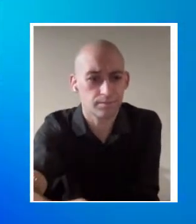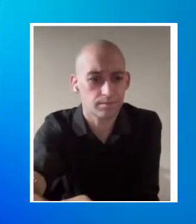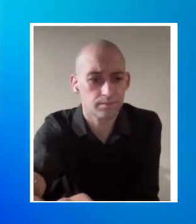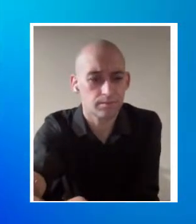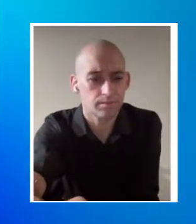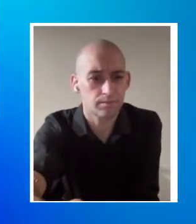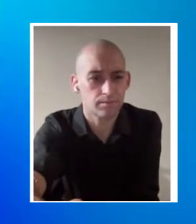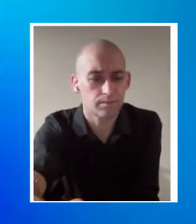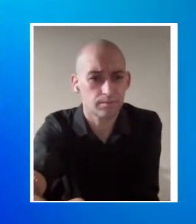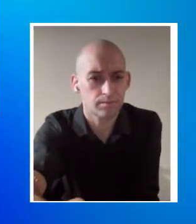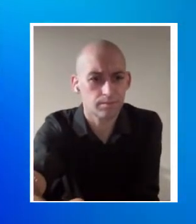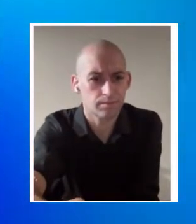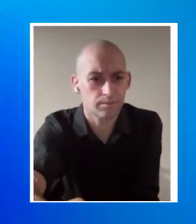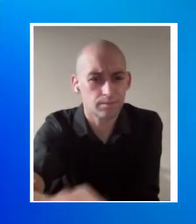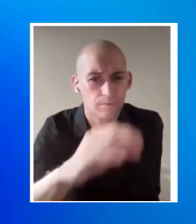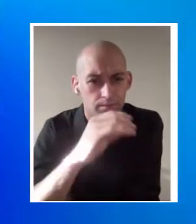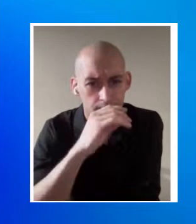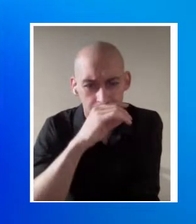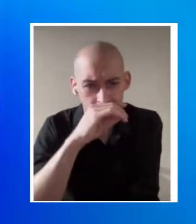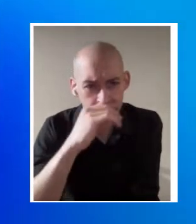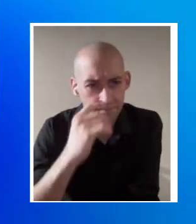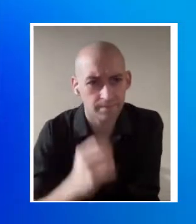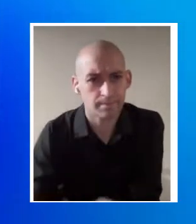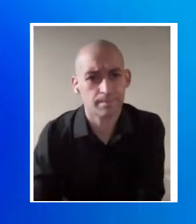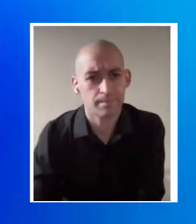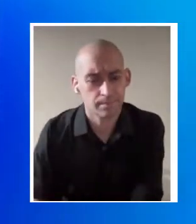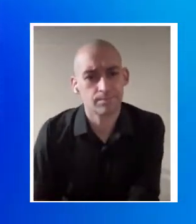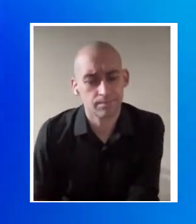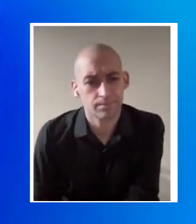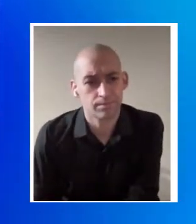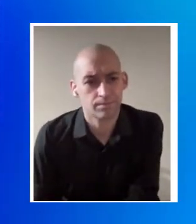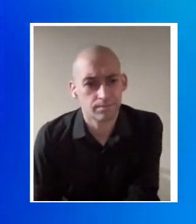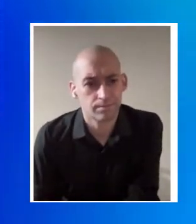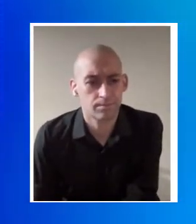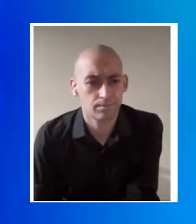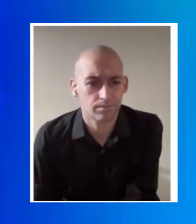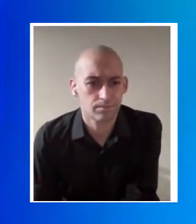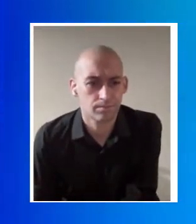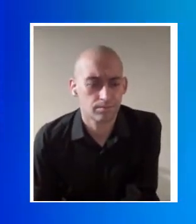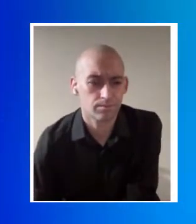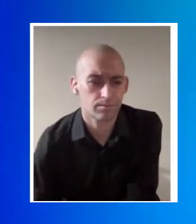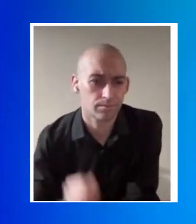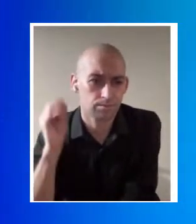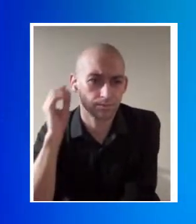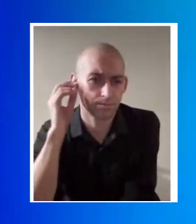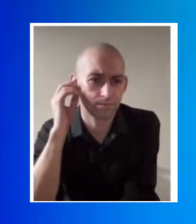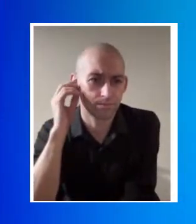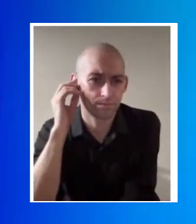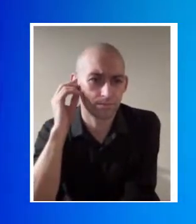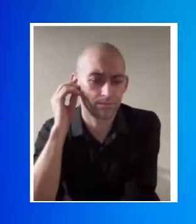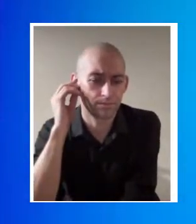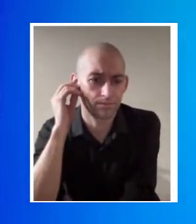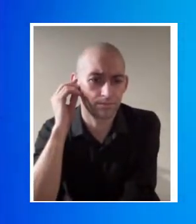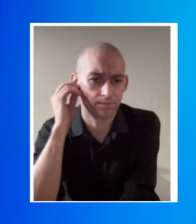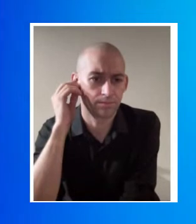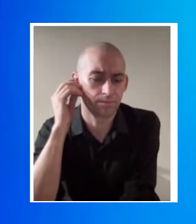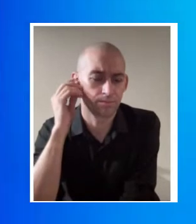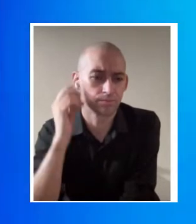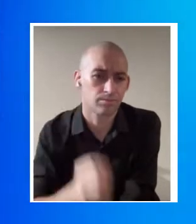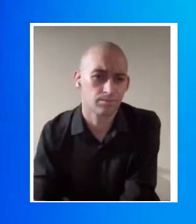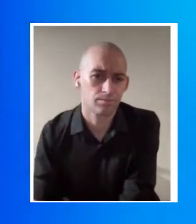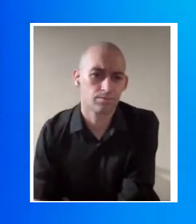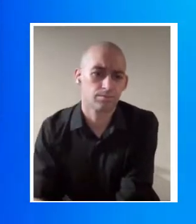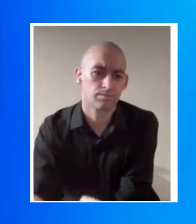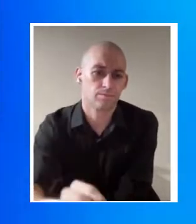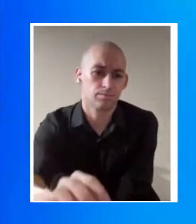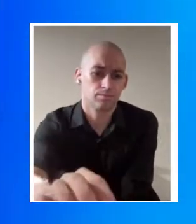You had indicated when you spoke to the group earlier that, it's when there's a lot of numbers that